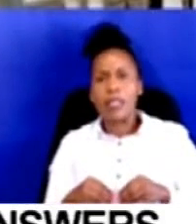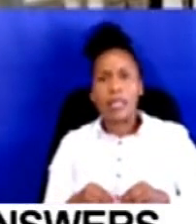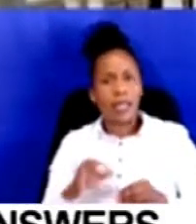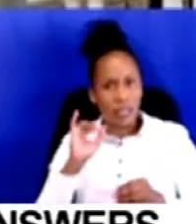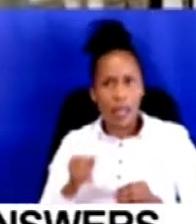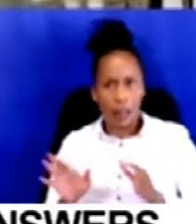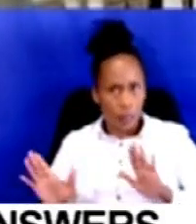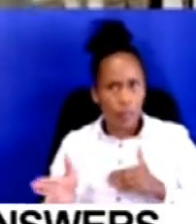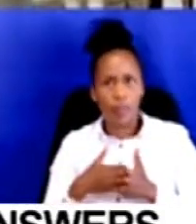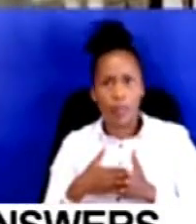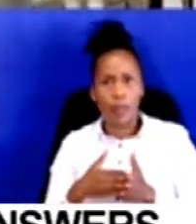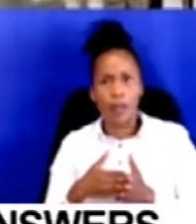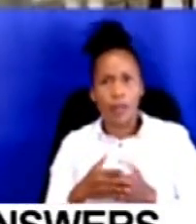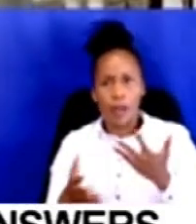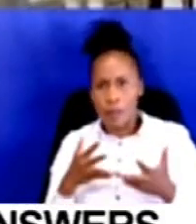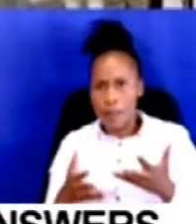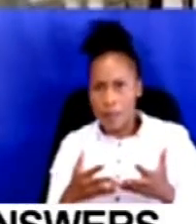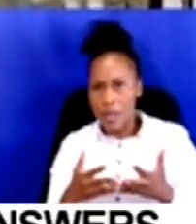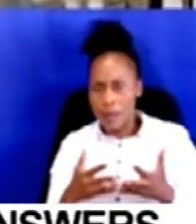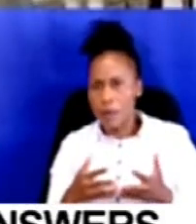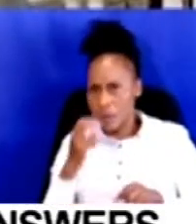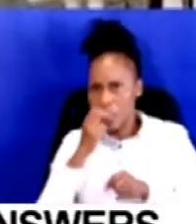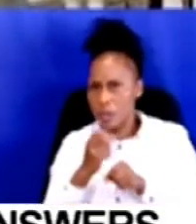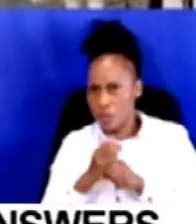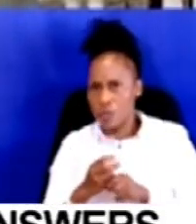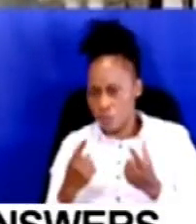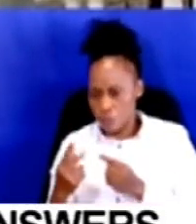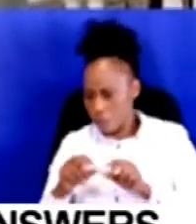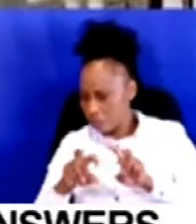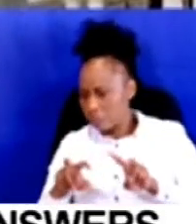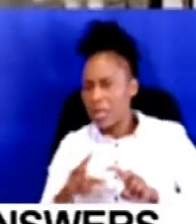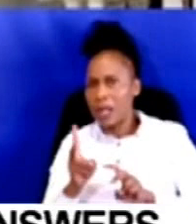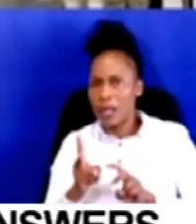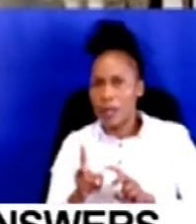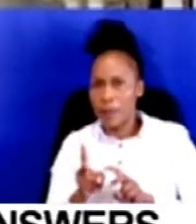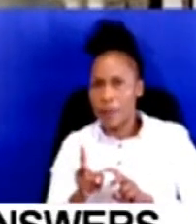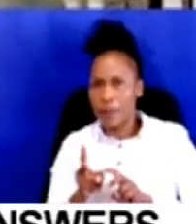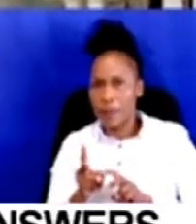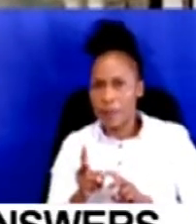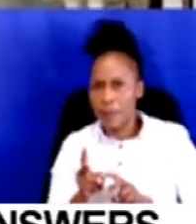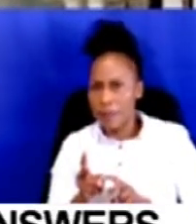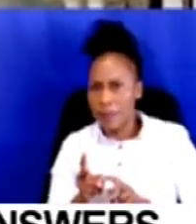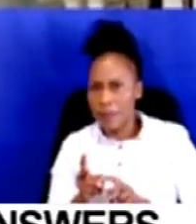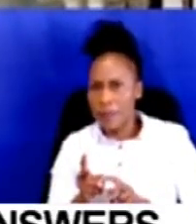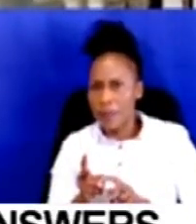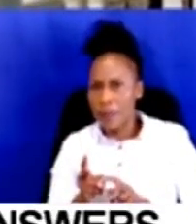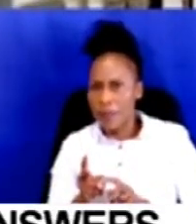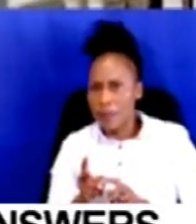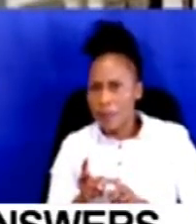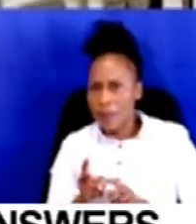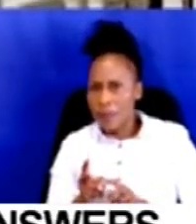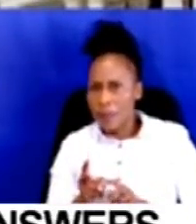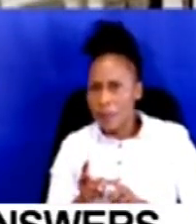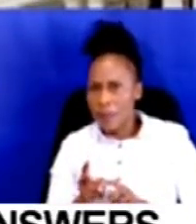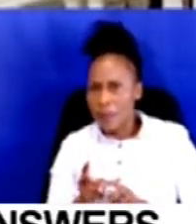open. Perhaps you should come and do an oversight visit sometime. Mr. Deputy President,